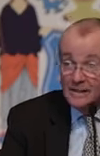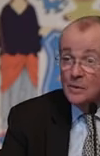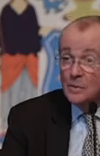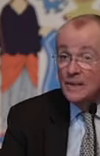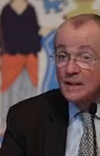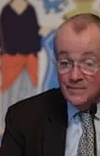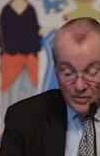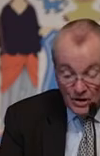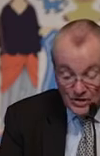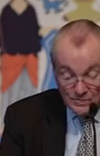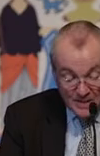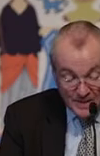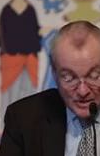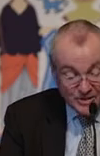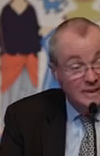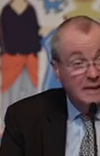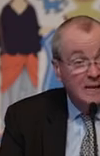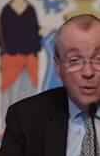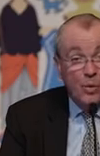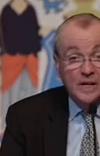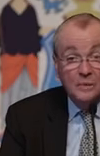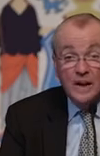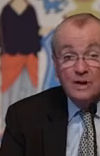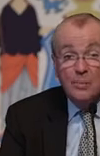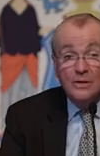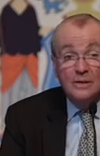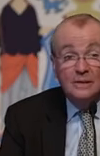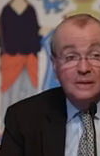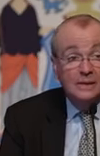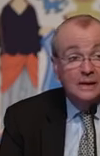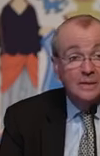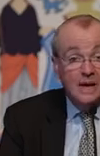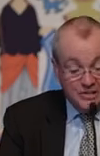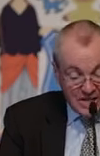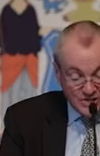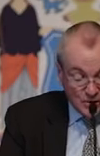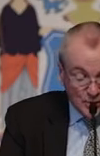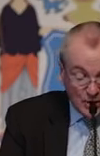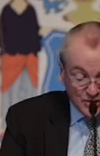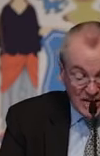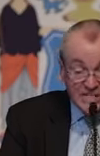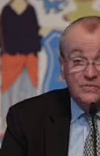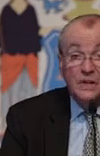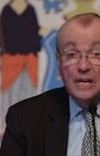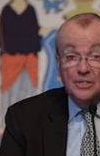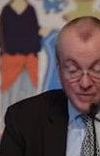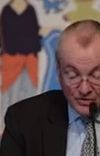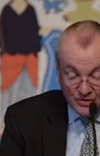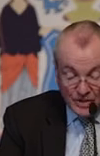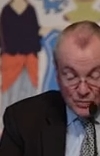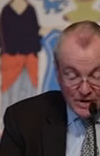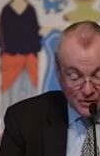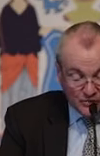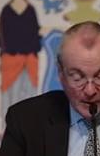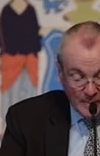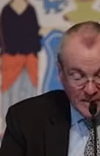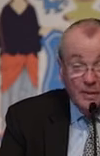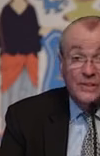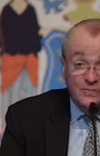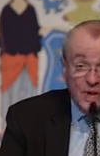state, with the 11th largest population. And we're working with every partner that makes sense, including our state's flagship university,